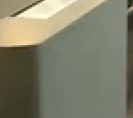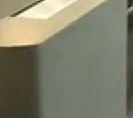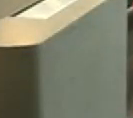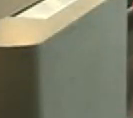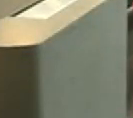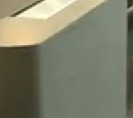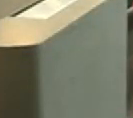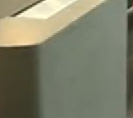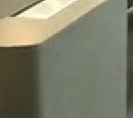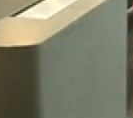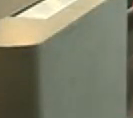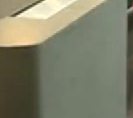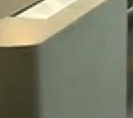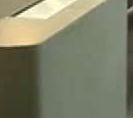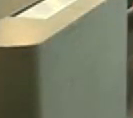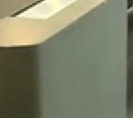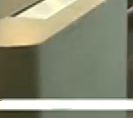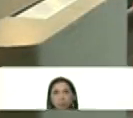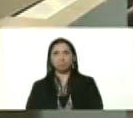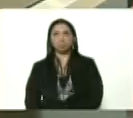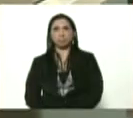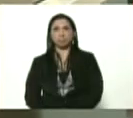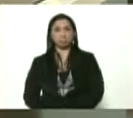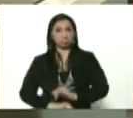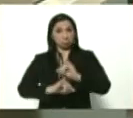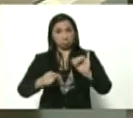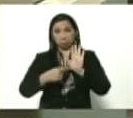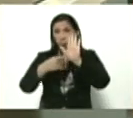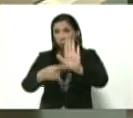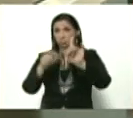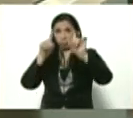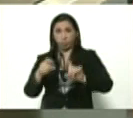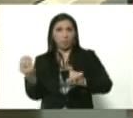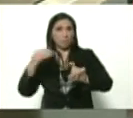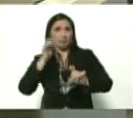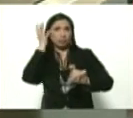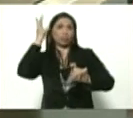Bueno, ya ahí está la prueba, y van surgiendo cada vez más pruebas.